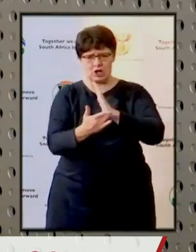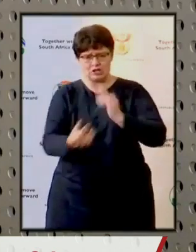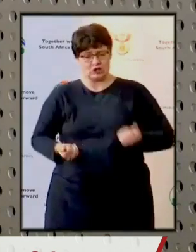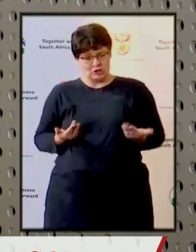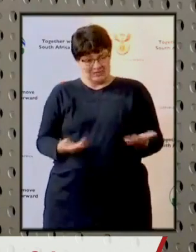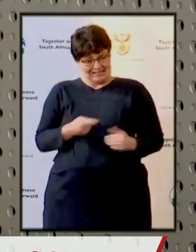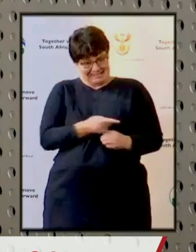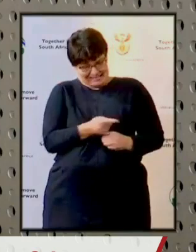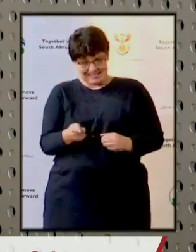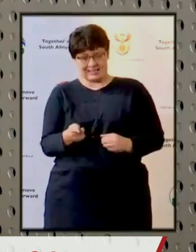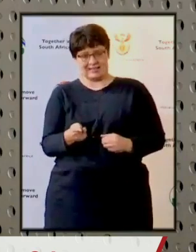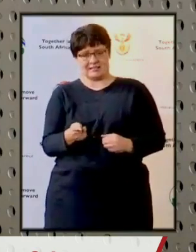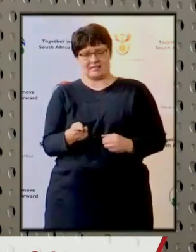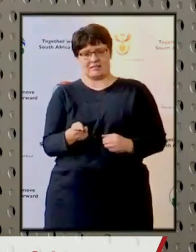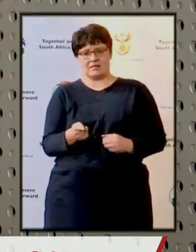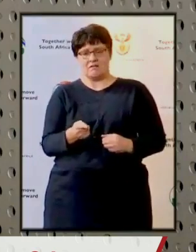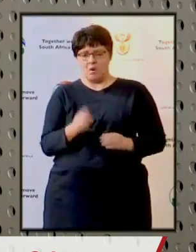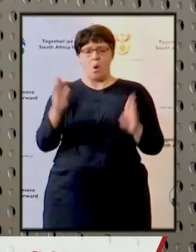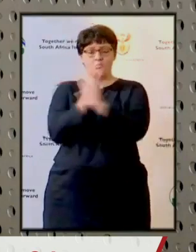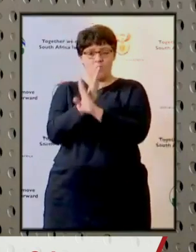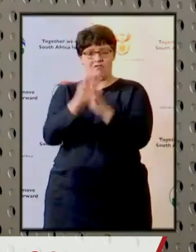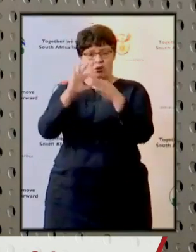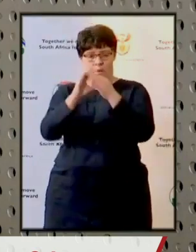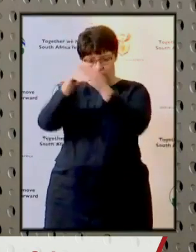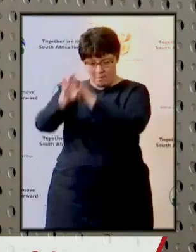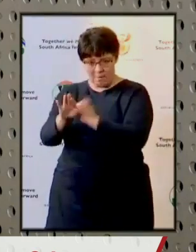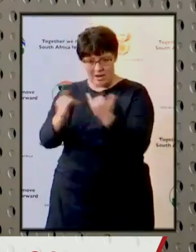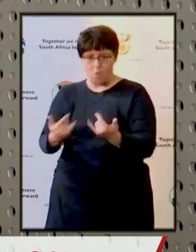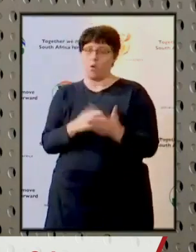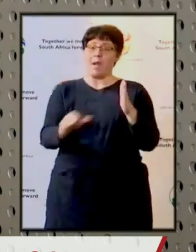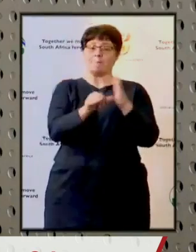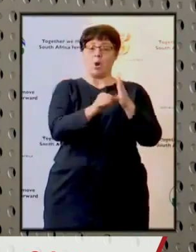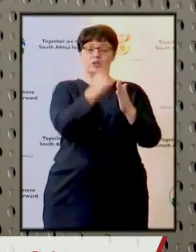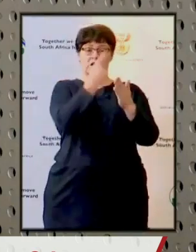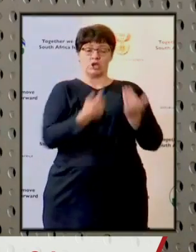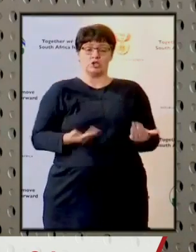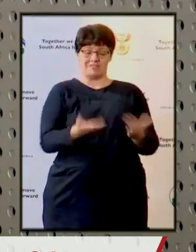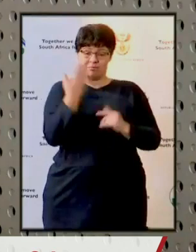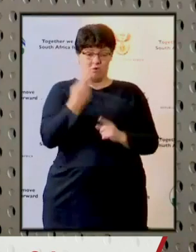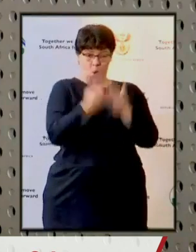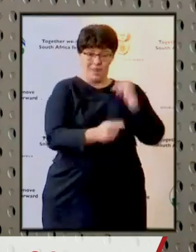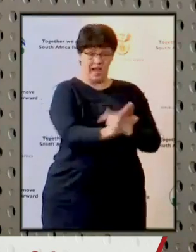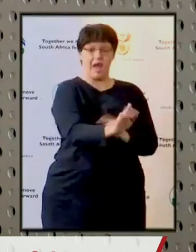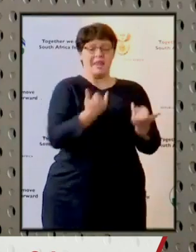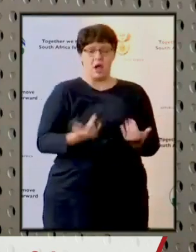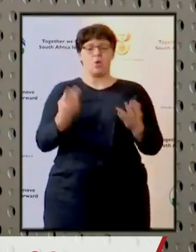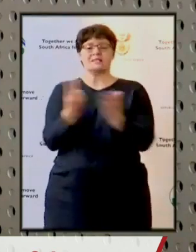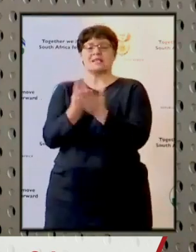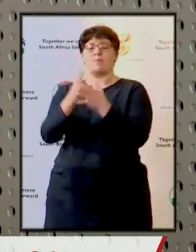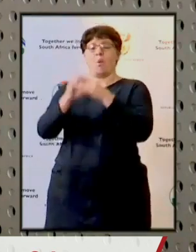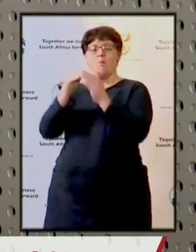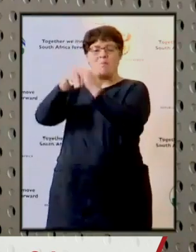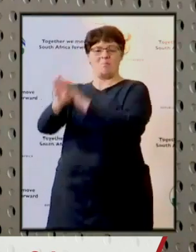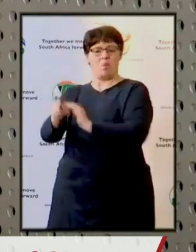services, even for private homes, not only for essential services, because we're encouraging people